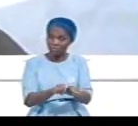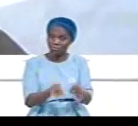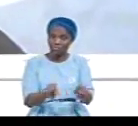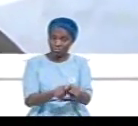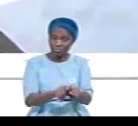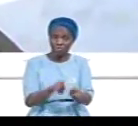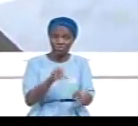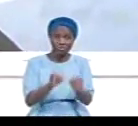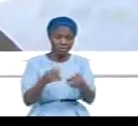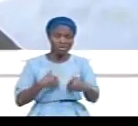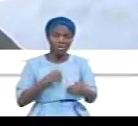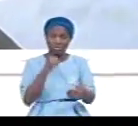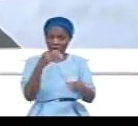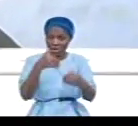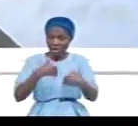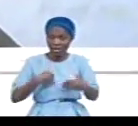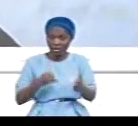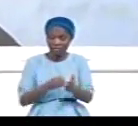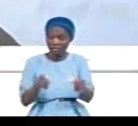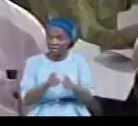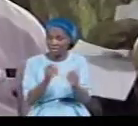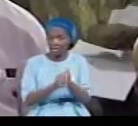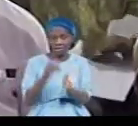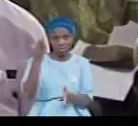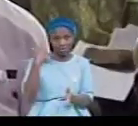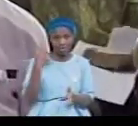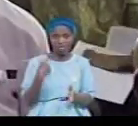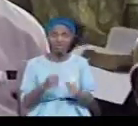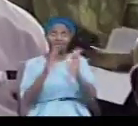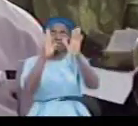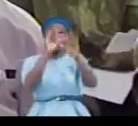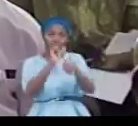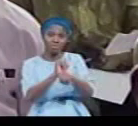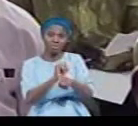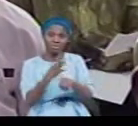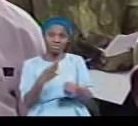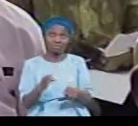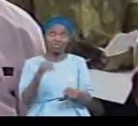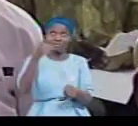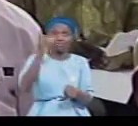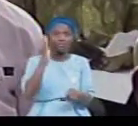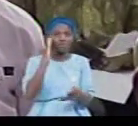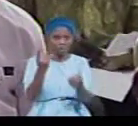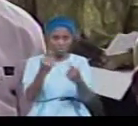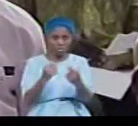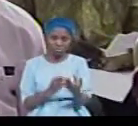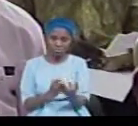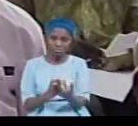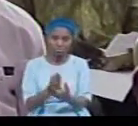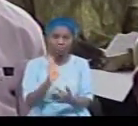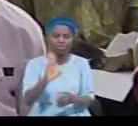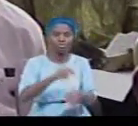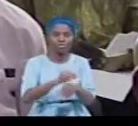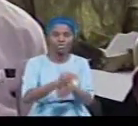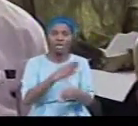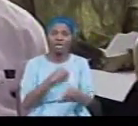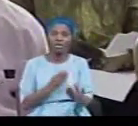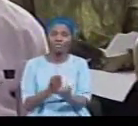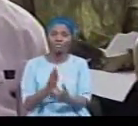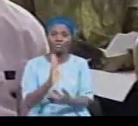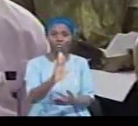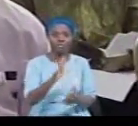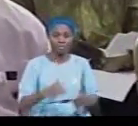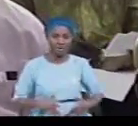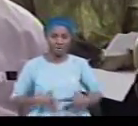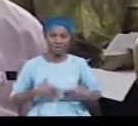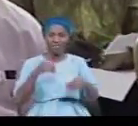the wonders of God will be coming through your ministry and through your life and through